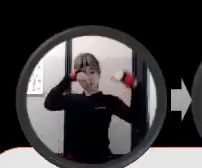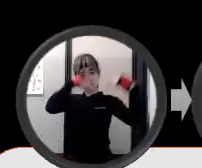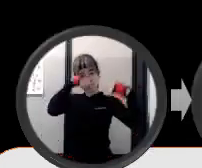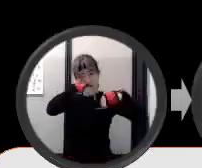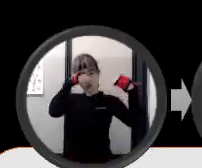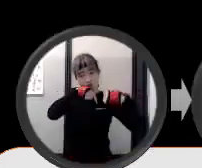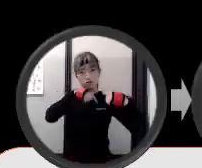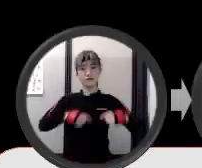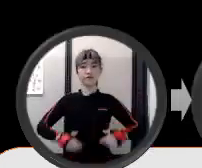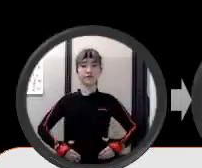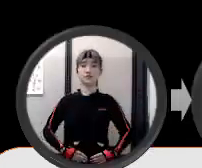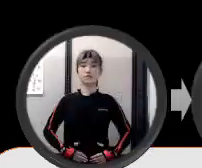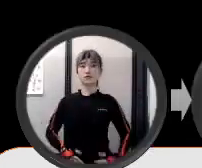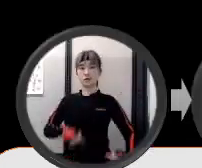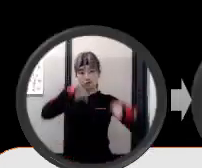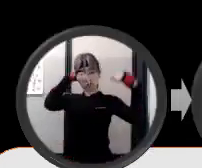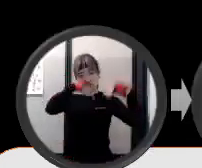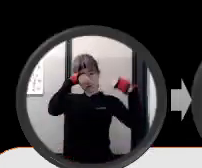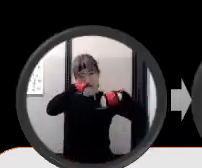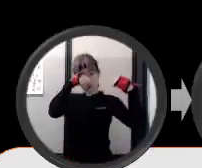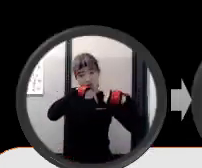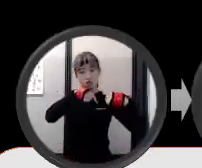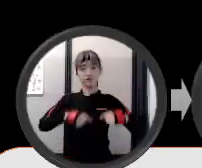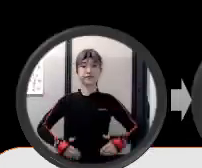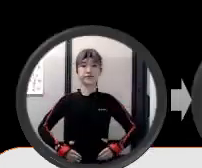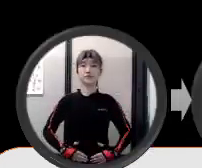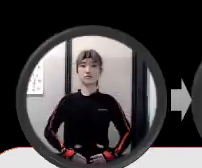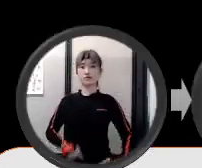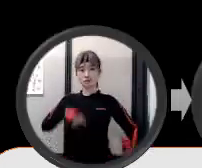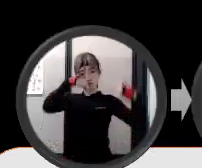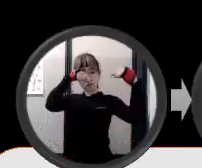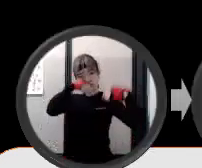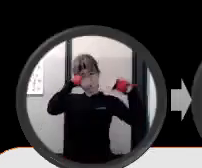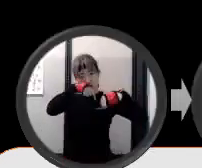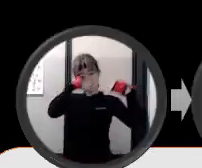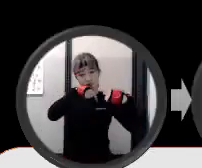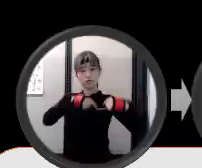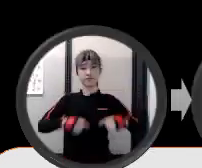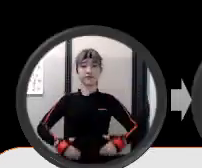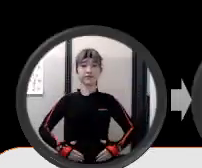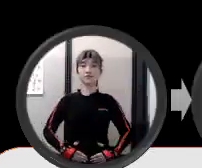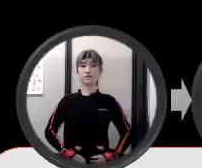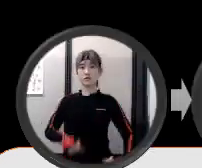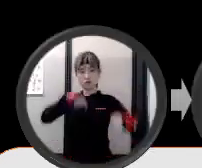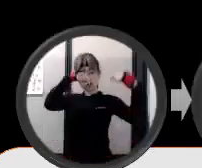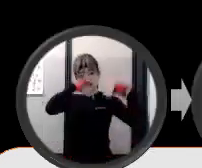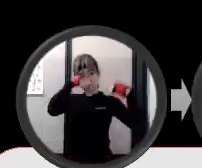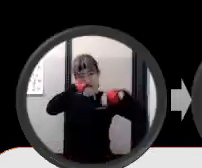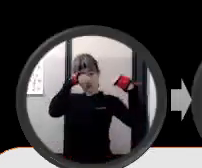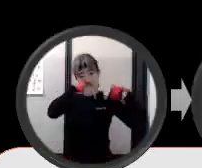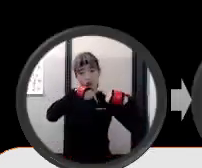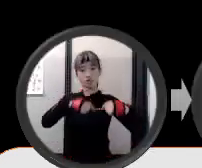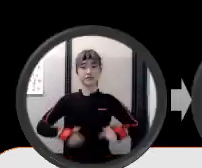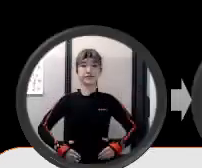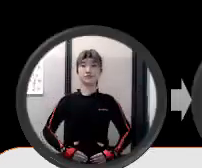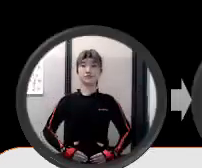in the world decide to go hybrid between RBMT and NMT due to the lack of training data sets. Of